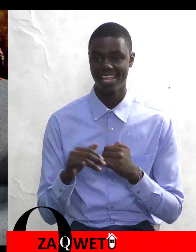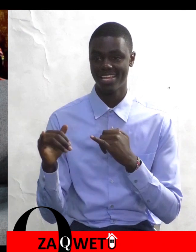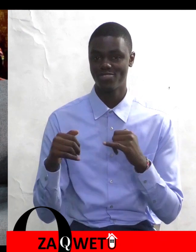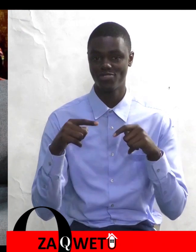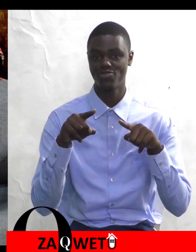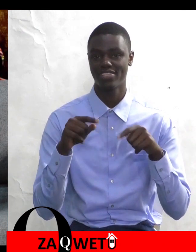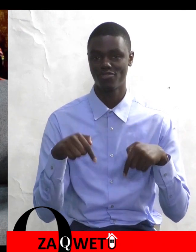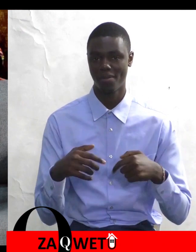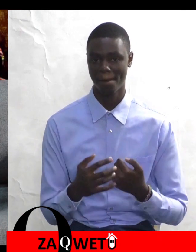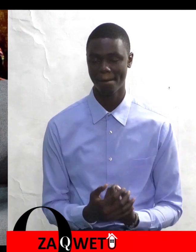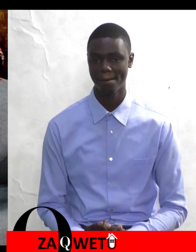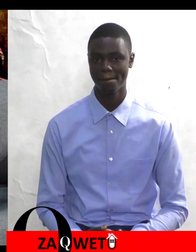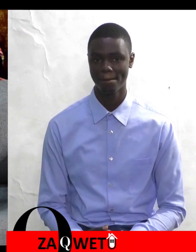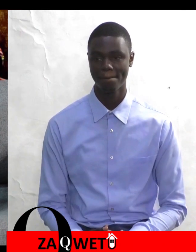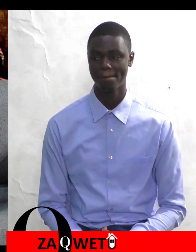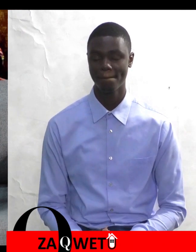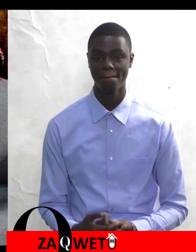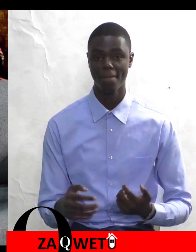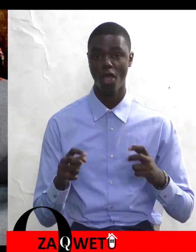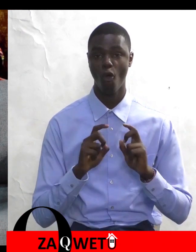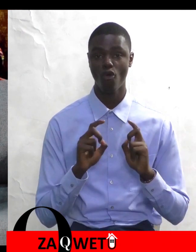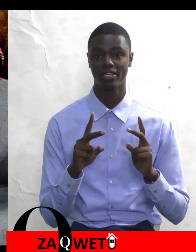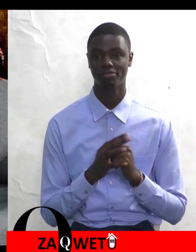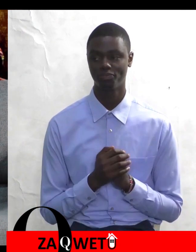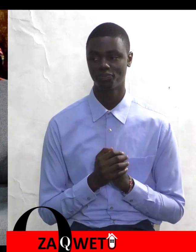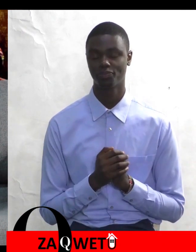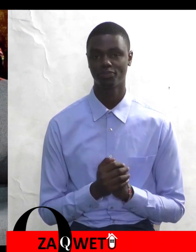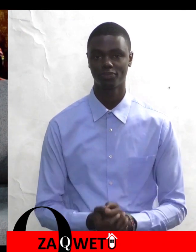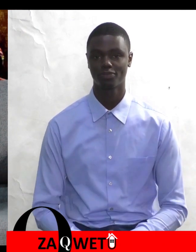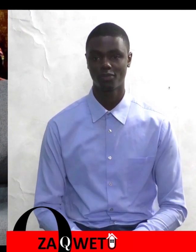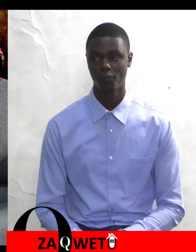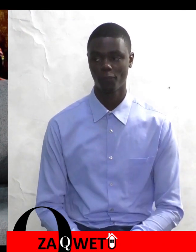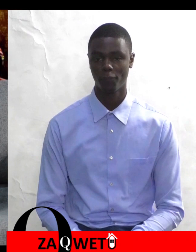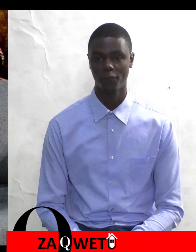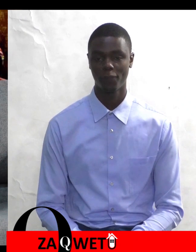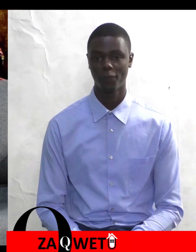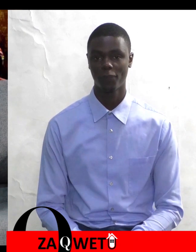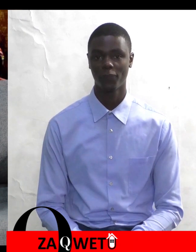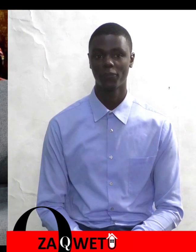tujue tunaongea na nani. Who are we talking to today? Okay, so,